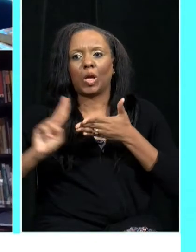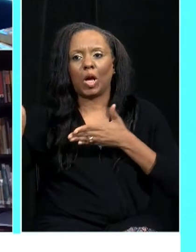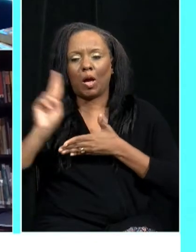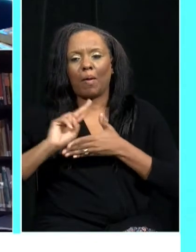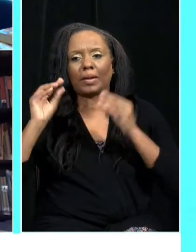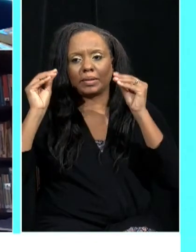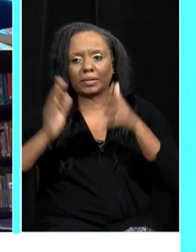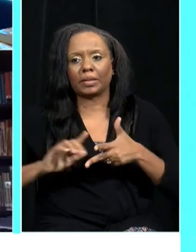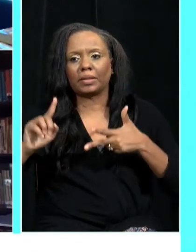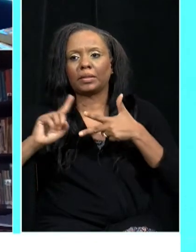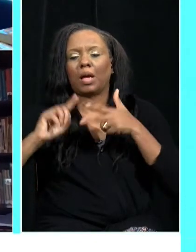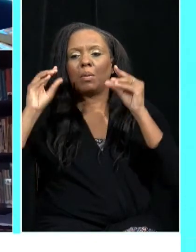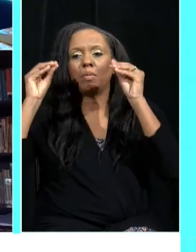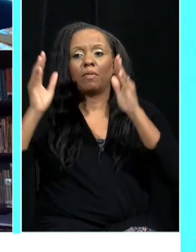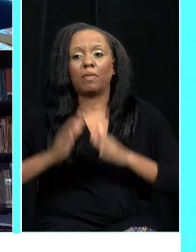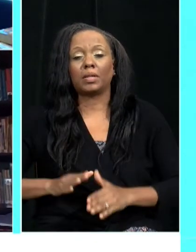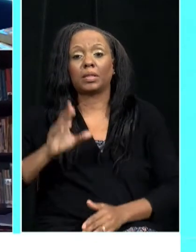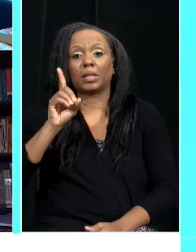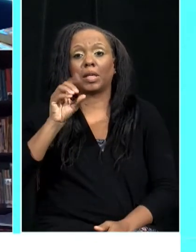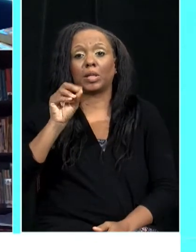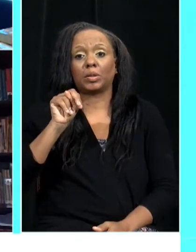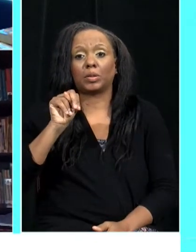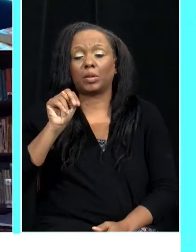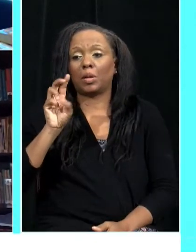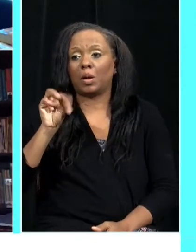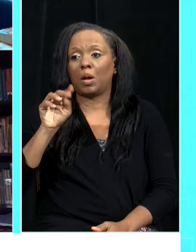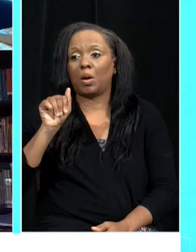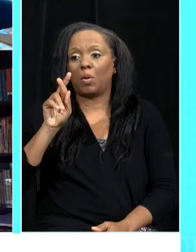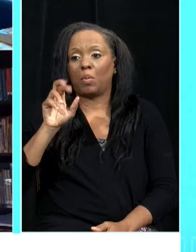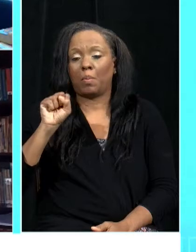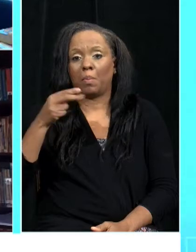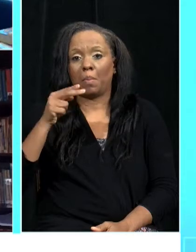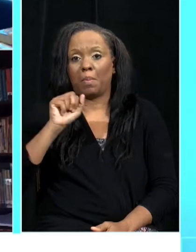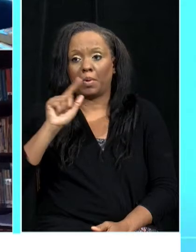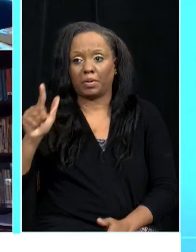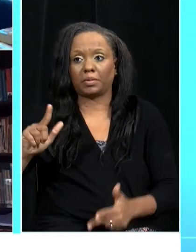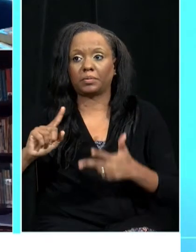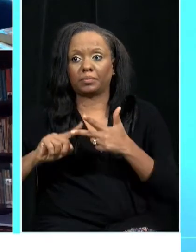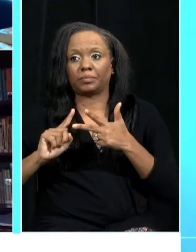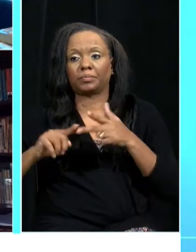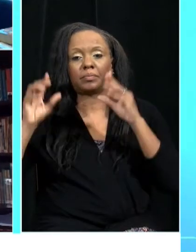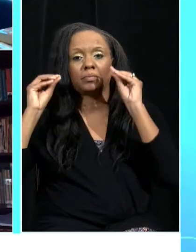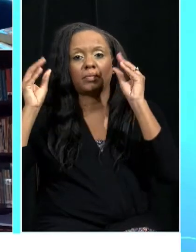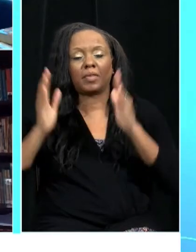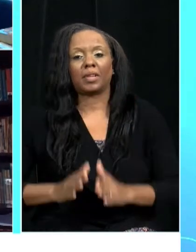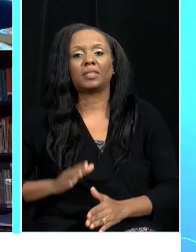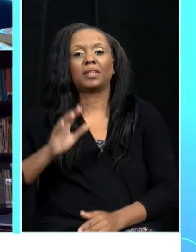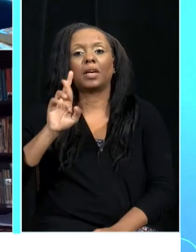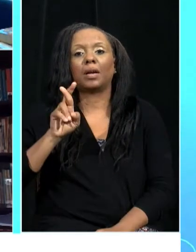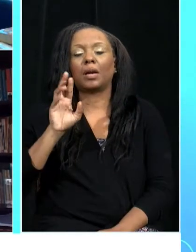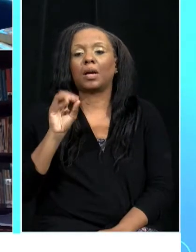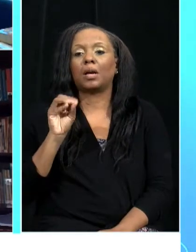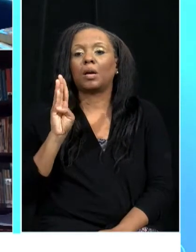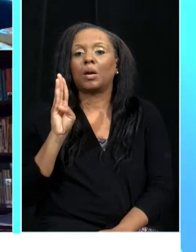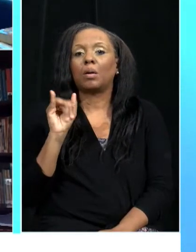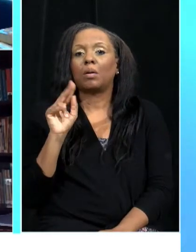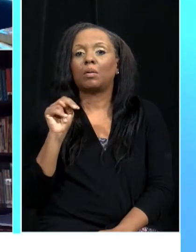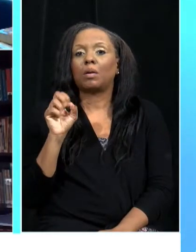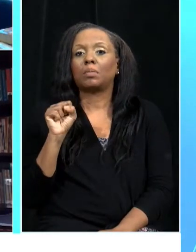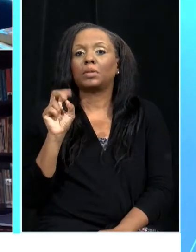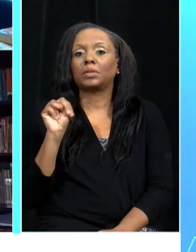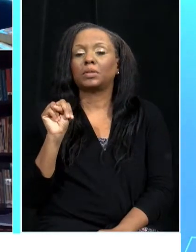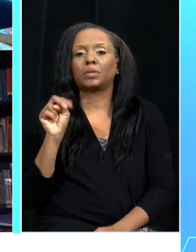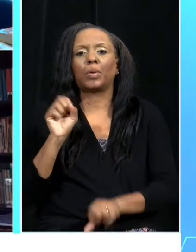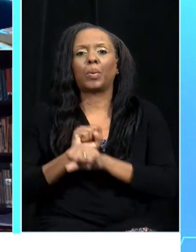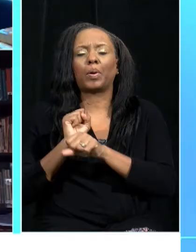Don Marshall, the Professor of International Political Economy and Development Studies, and Professor Justine Robinson, a Professor of Finance at UB. And we're